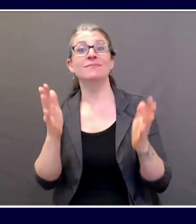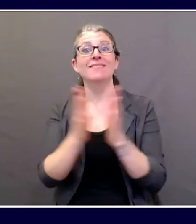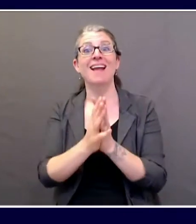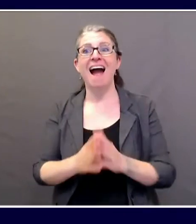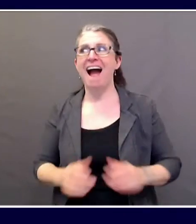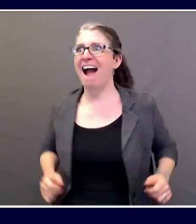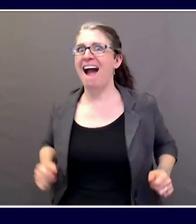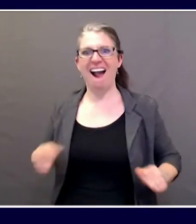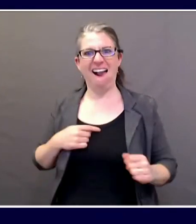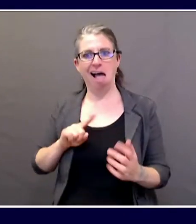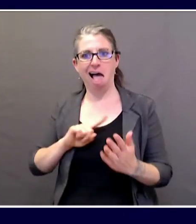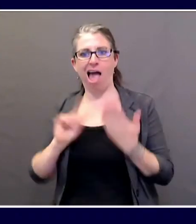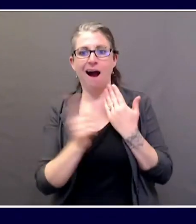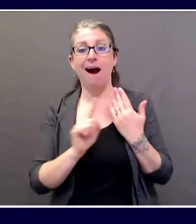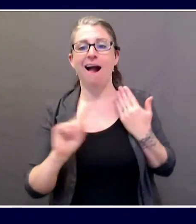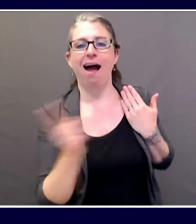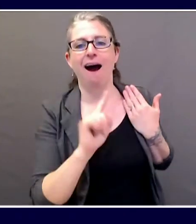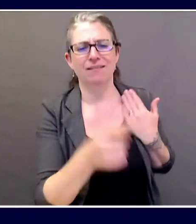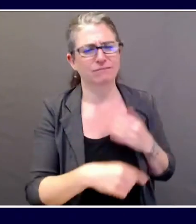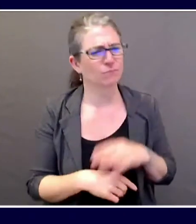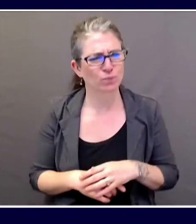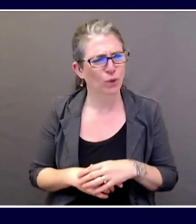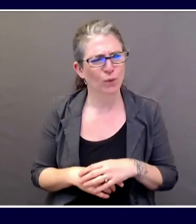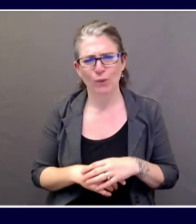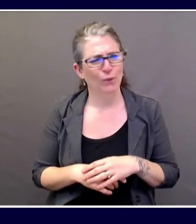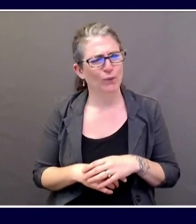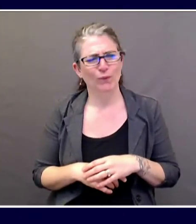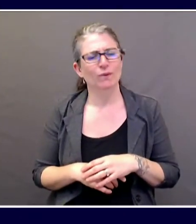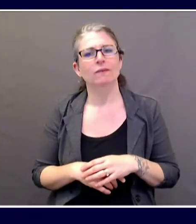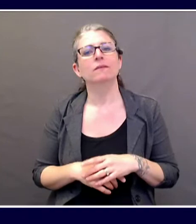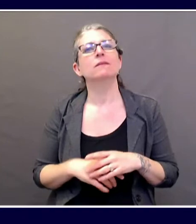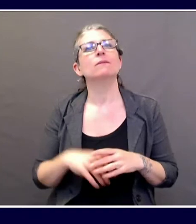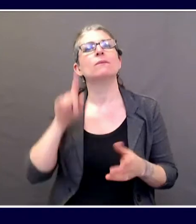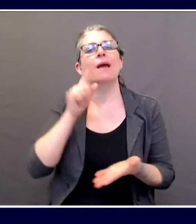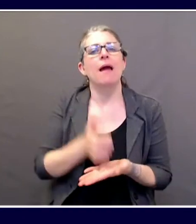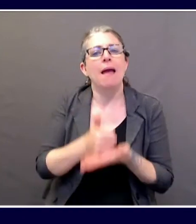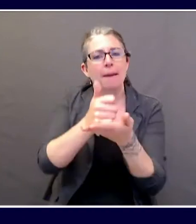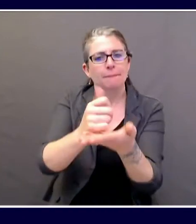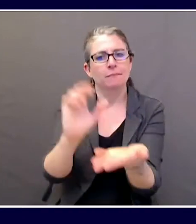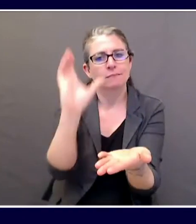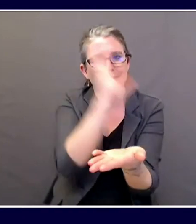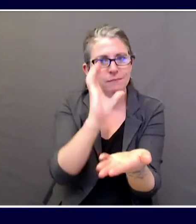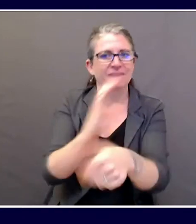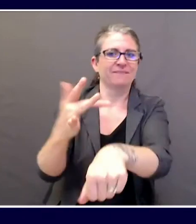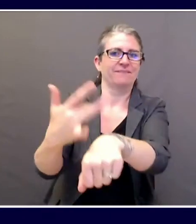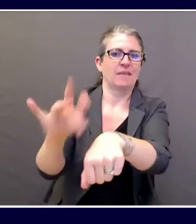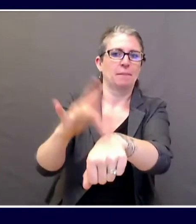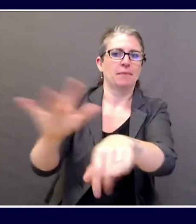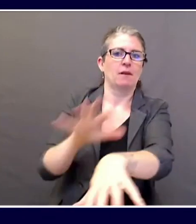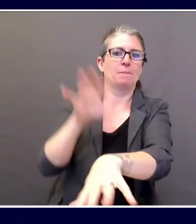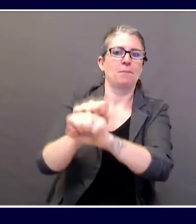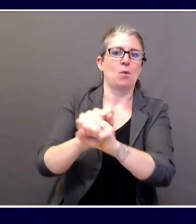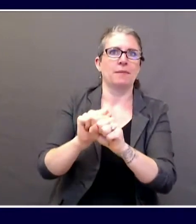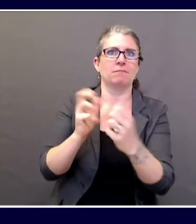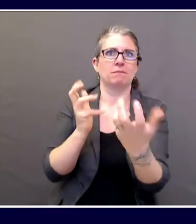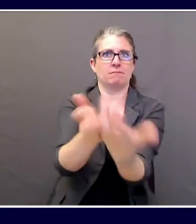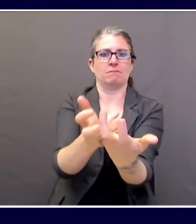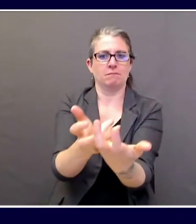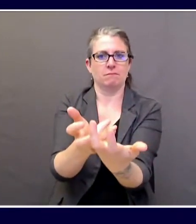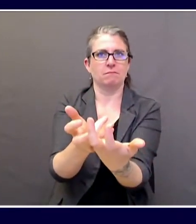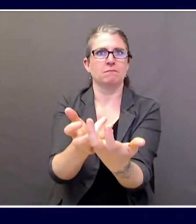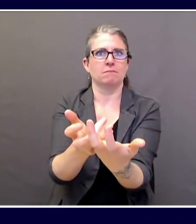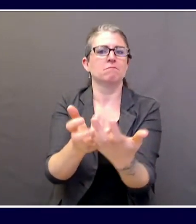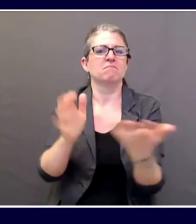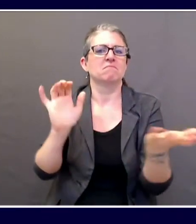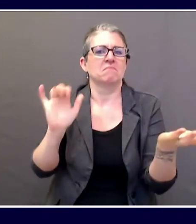get an appointment. And right now, they are the principal means by which to get an appointment at the Oxford Casino. Again, there